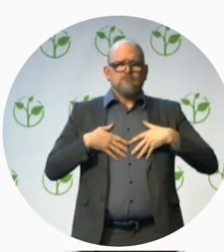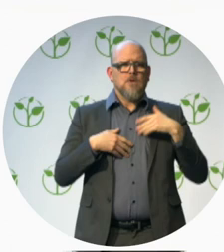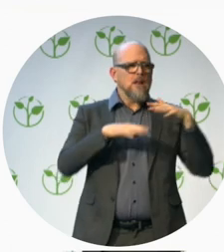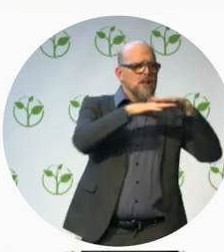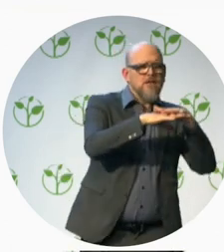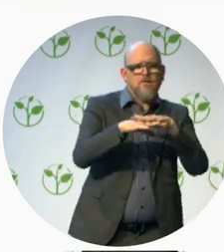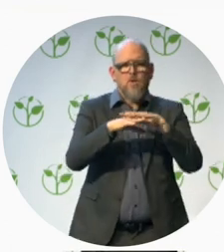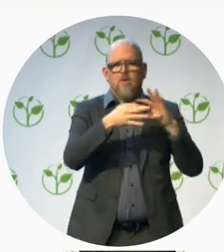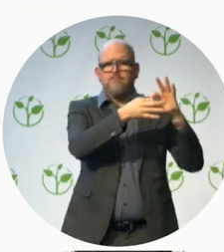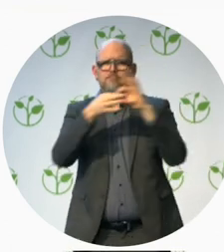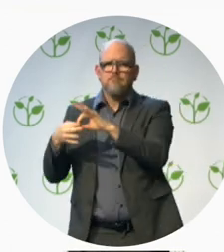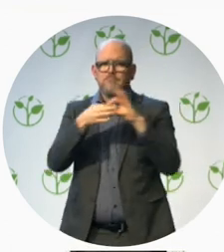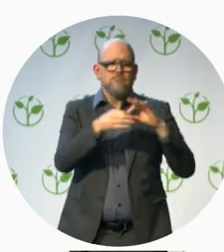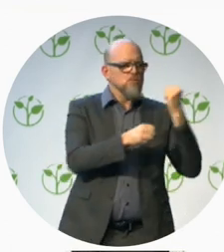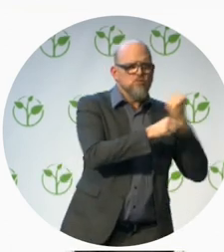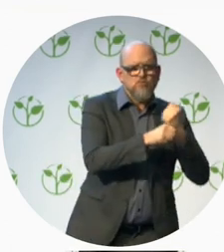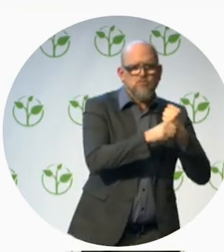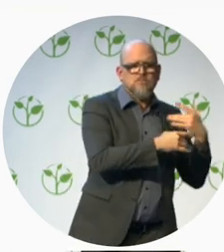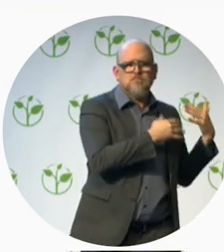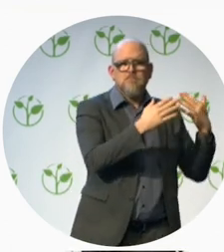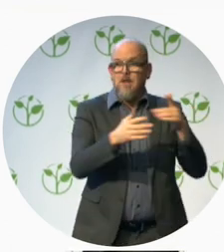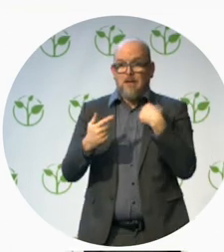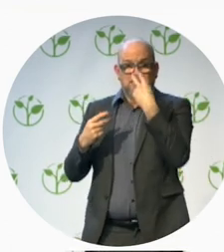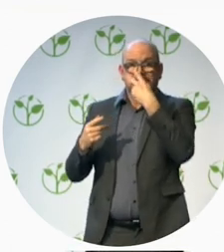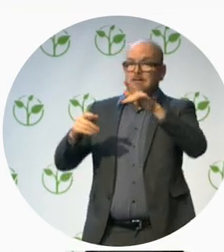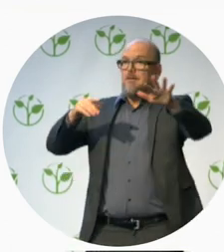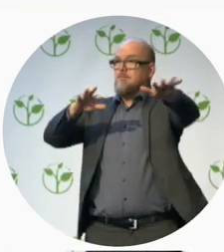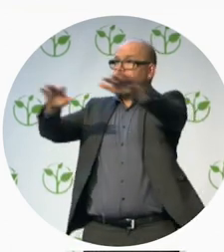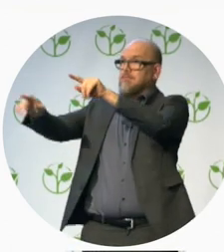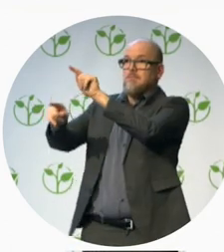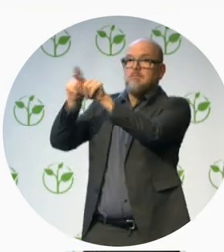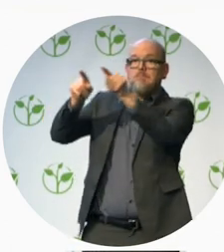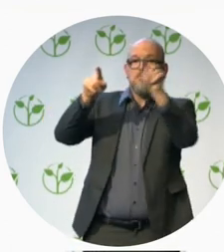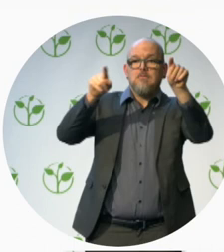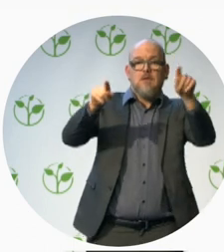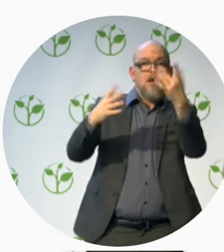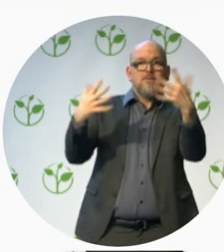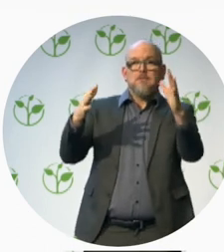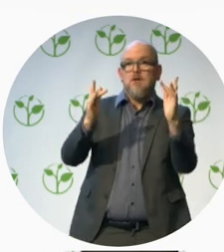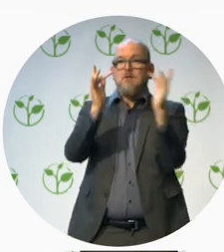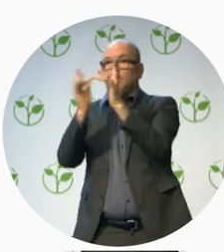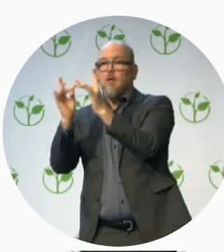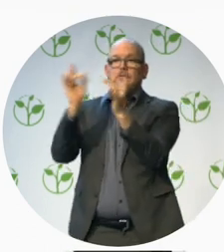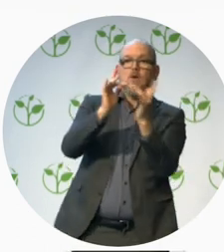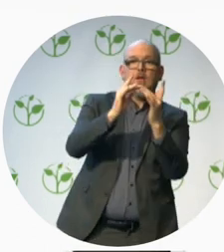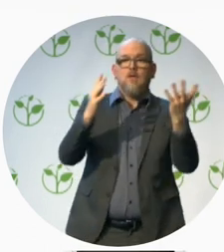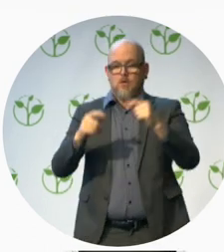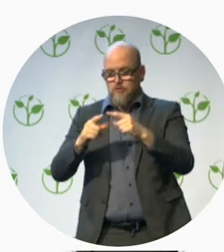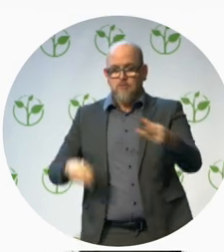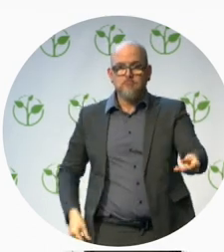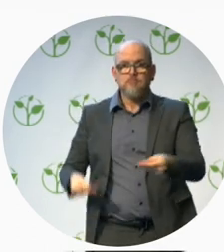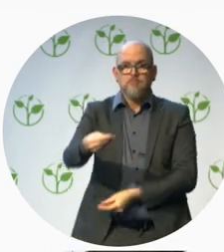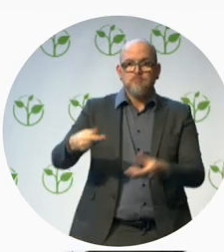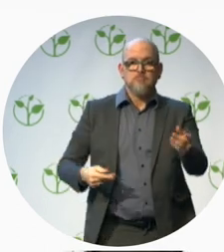in the corridors as you're collaborating and swapping and visiting countries and changing cards and making sure that we